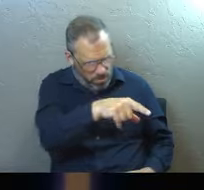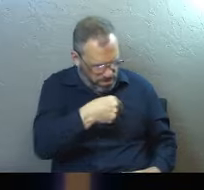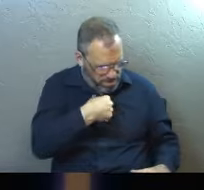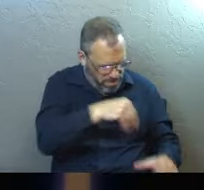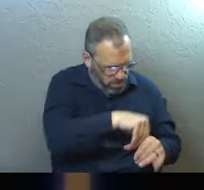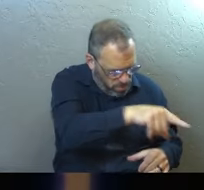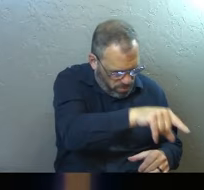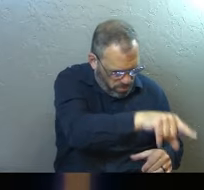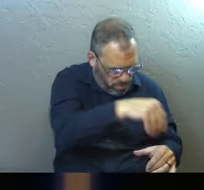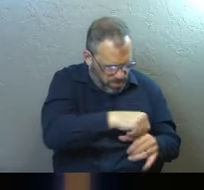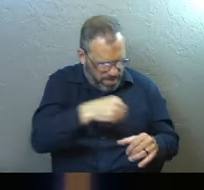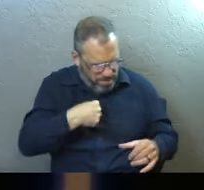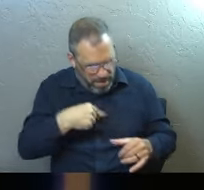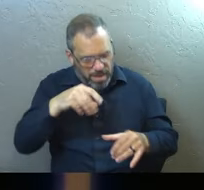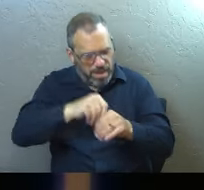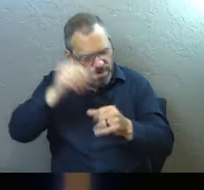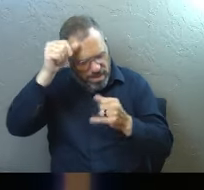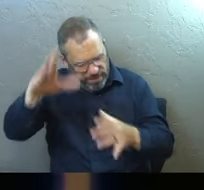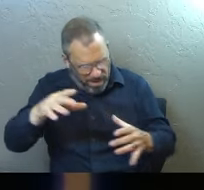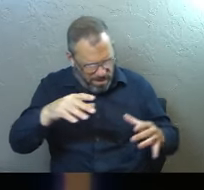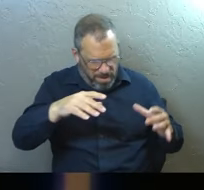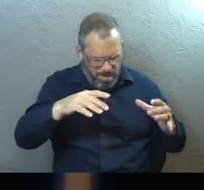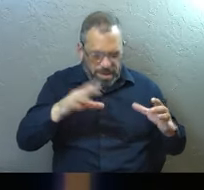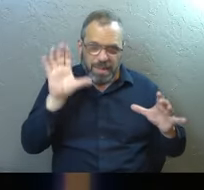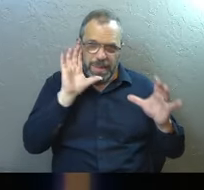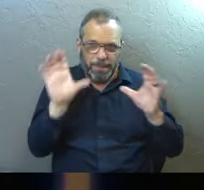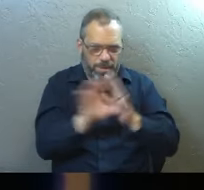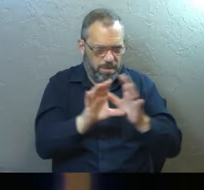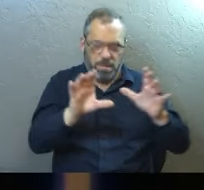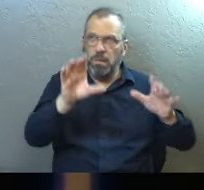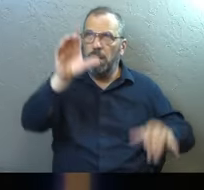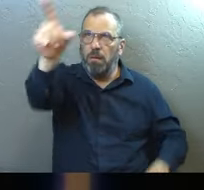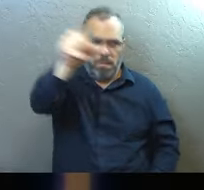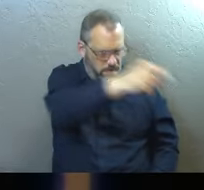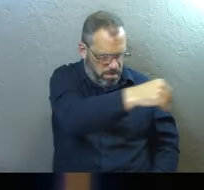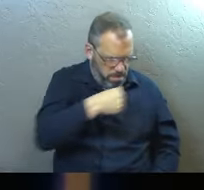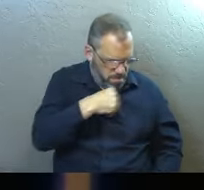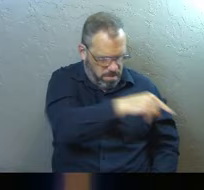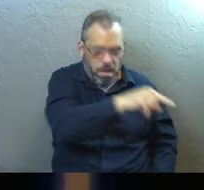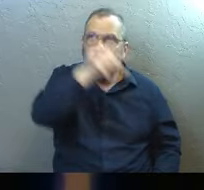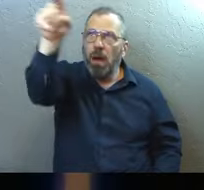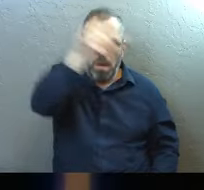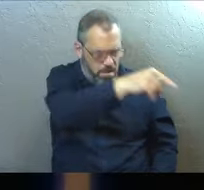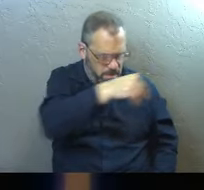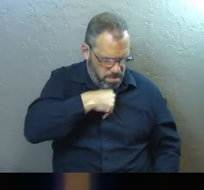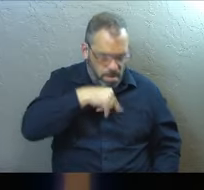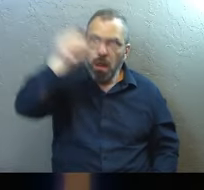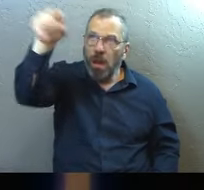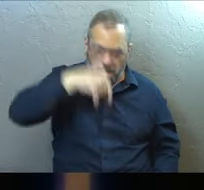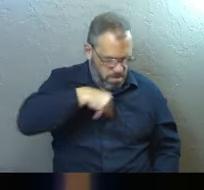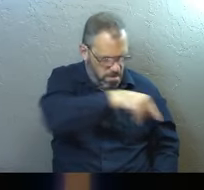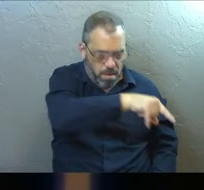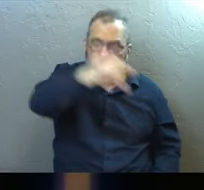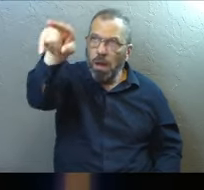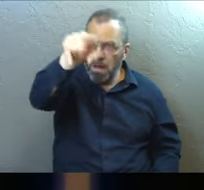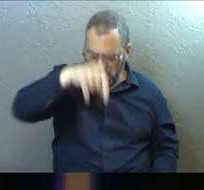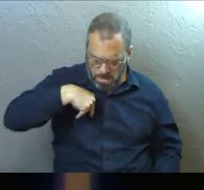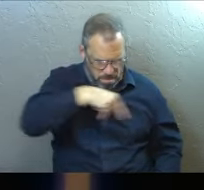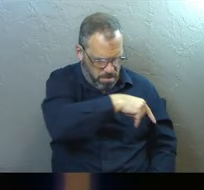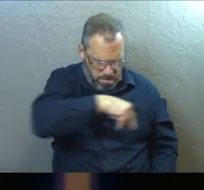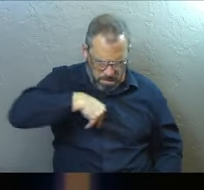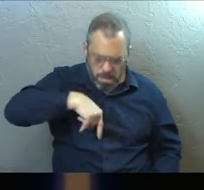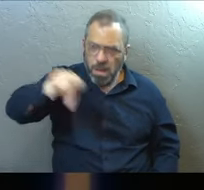you and I am in the Father. And like, it's this picture of like, man, like that's what we want. That's what Jesus is after,